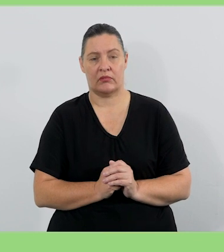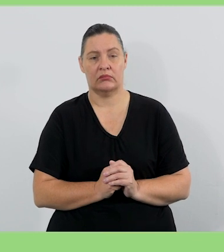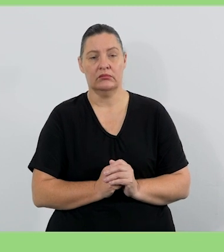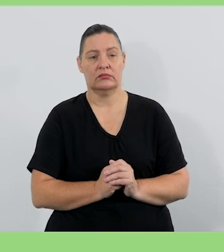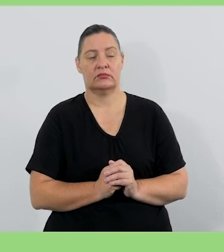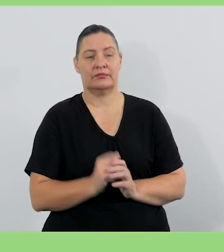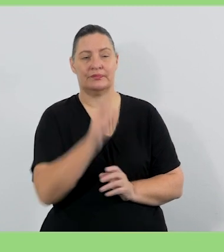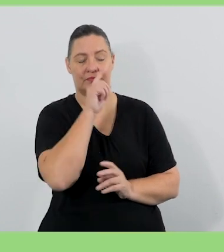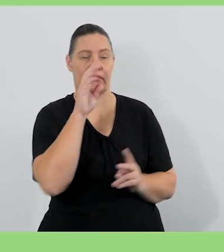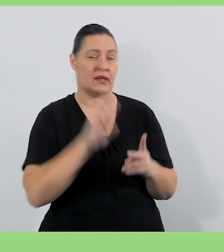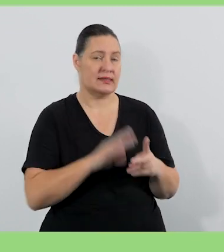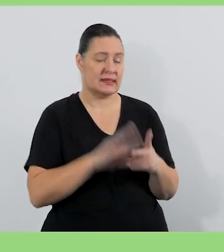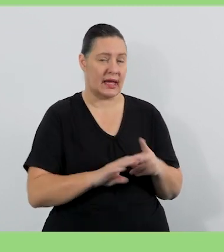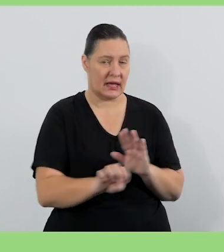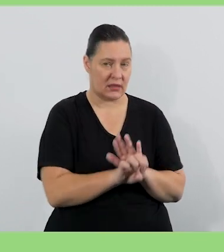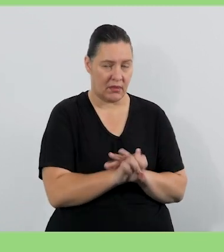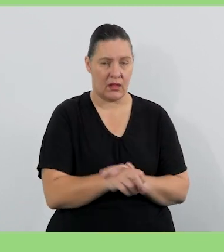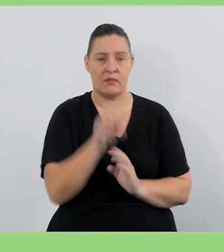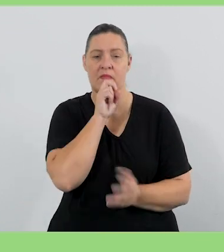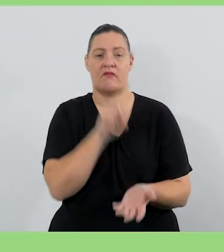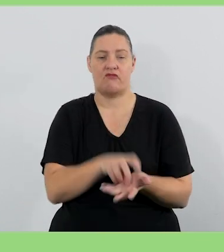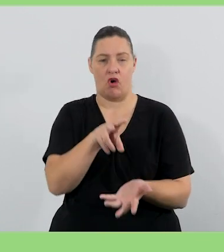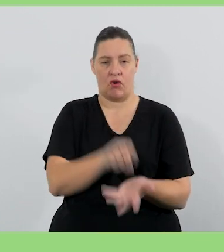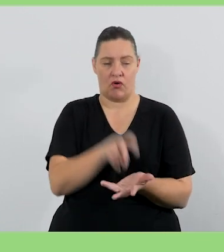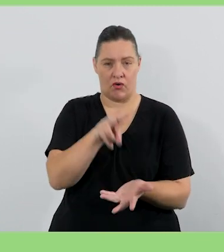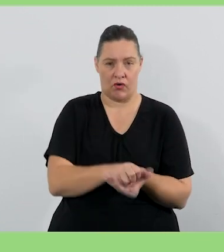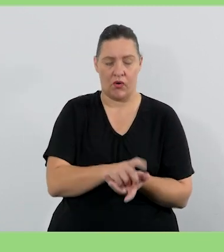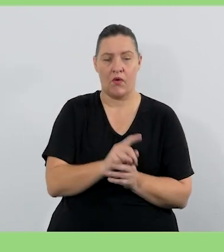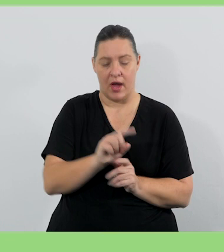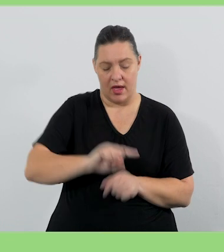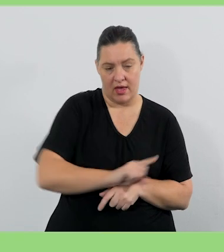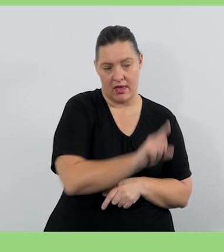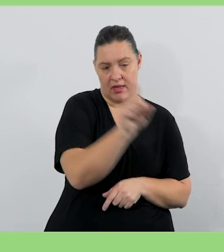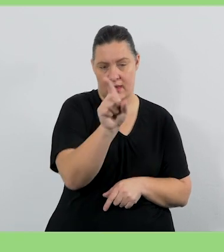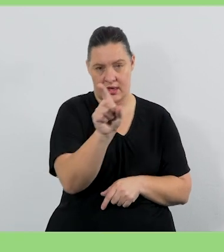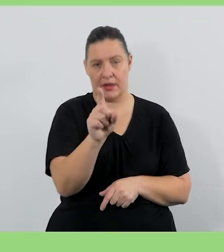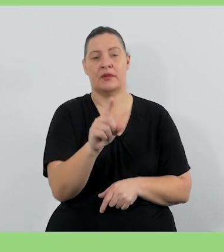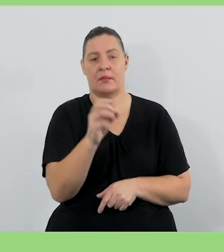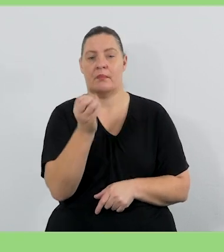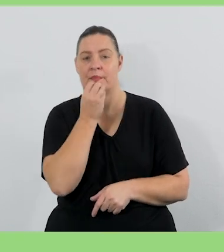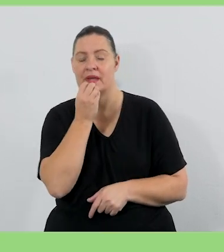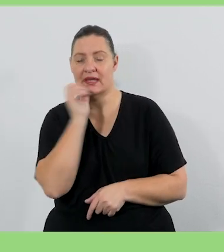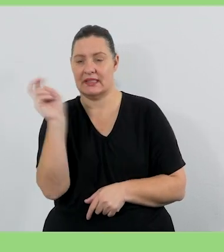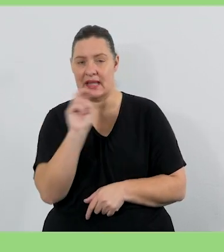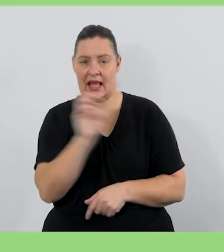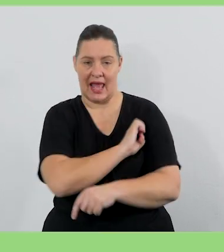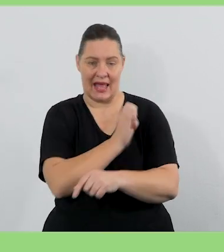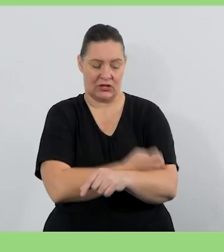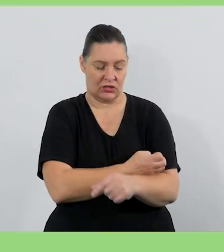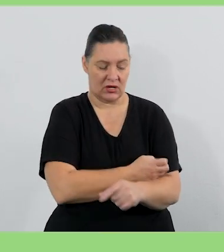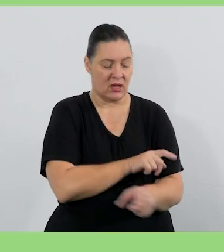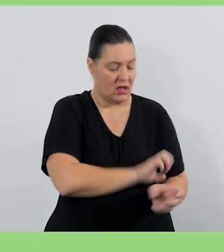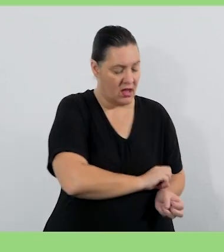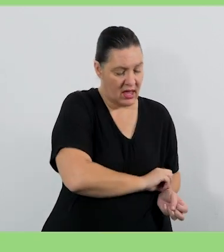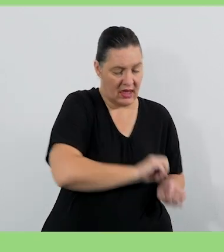And then when we look at our second example, it is the frog, because there's an arrow going towards the snake, which shows us that the energy is